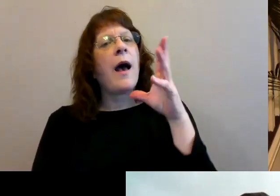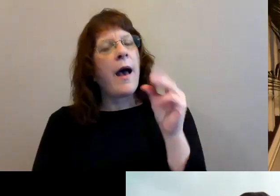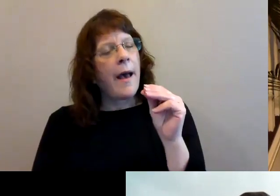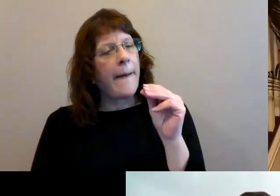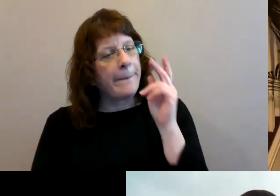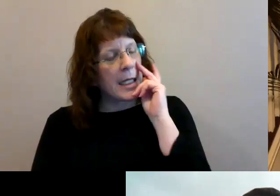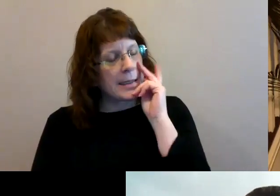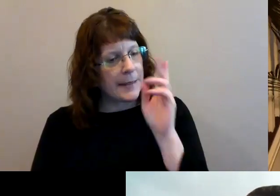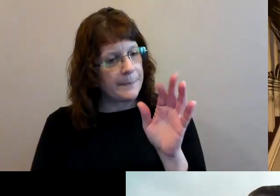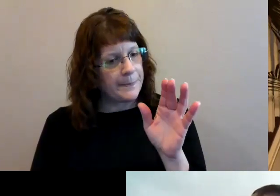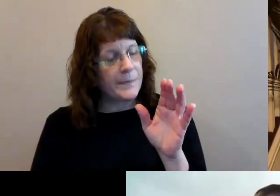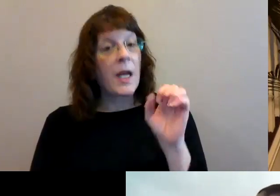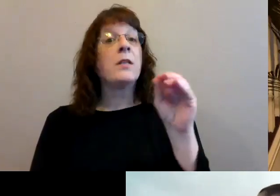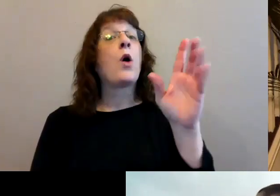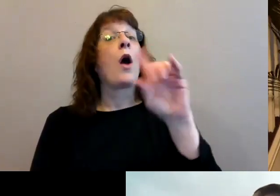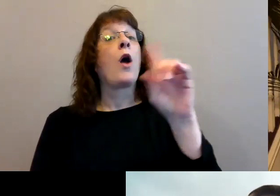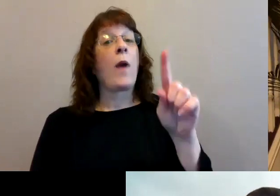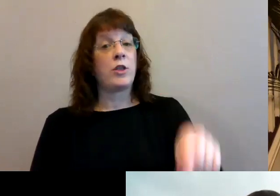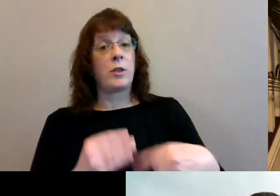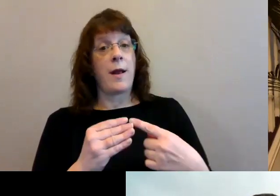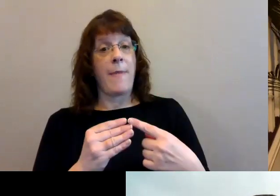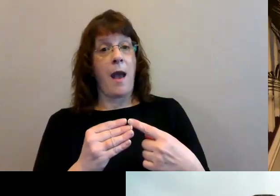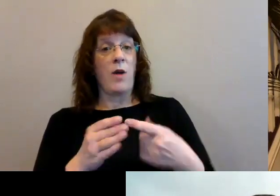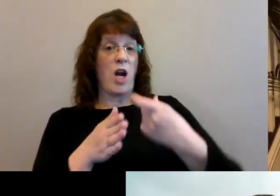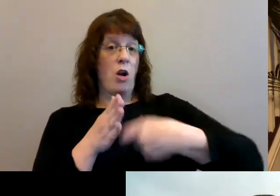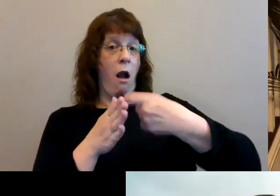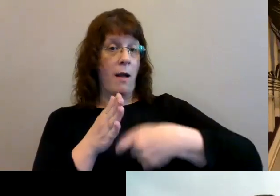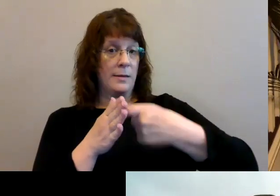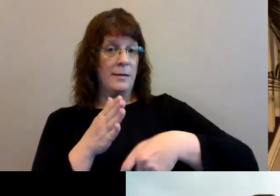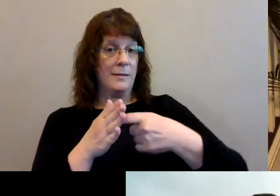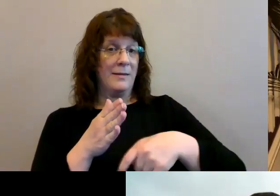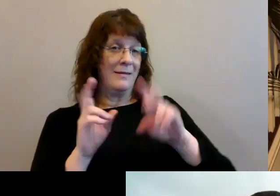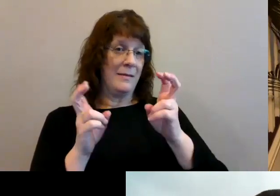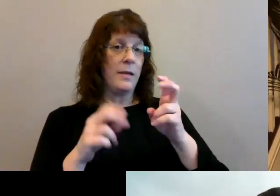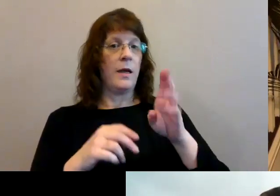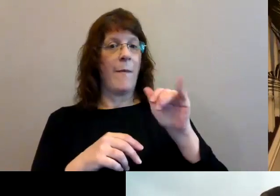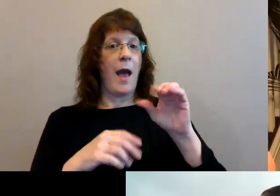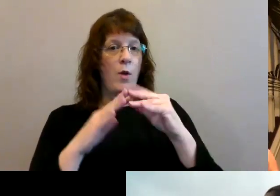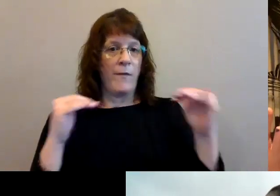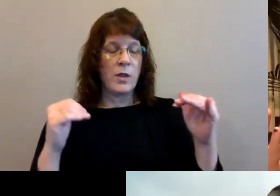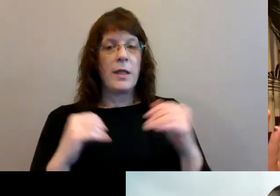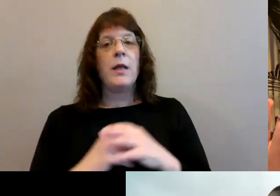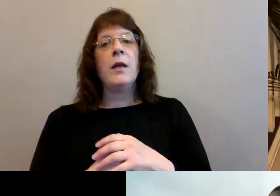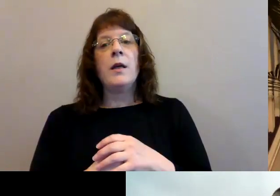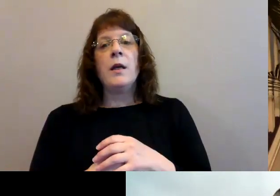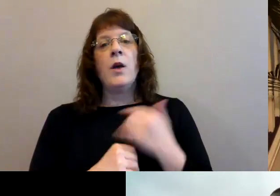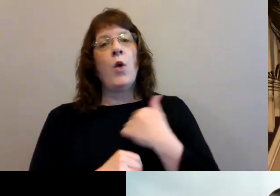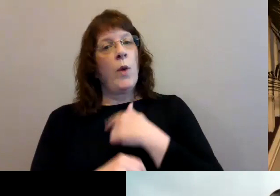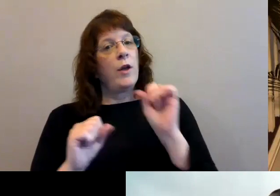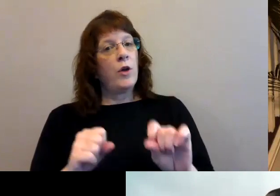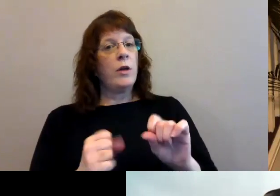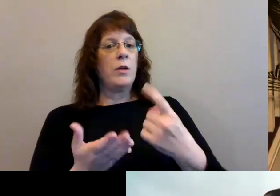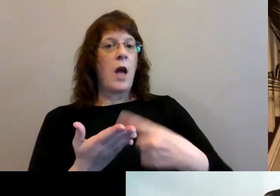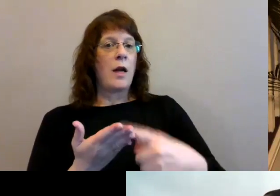see. Okay, so here's a question about the cost of biodiversity. So I mean, we could talk about the cost